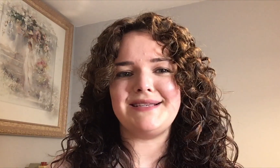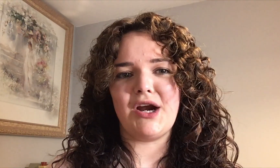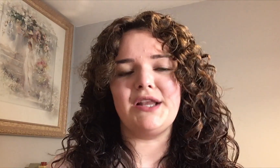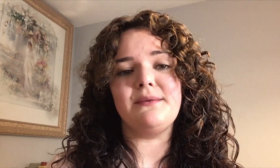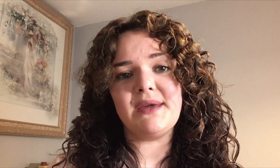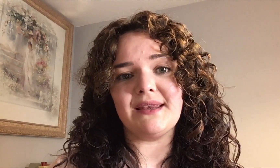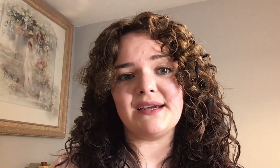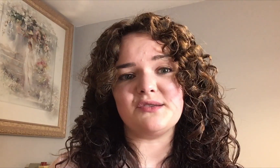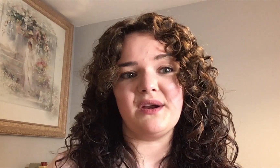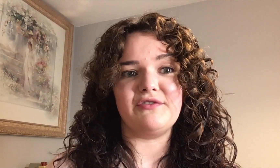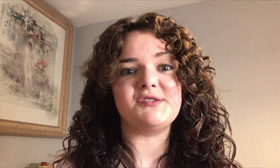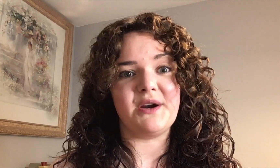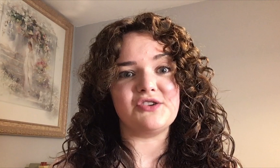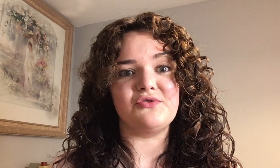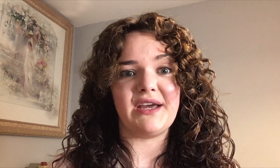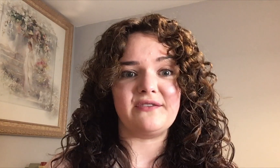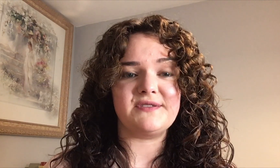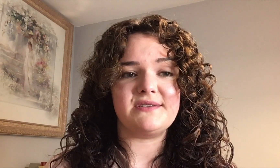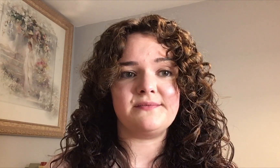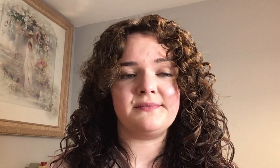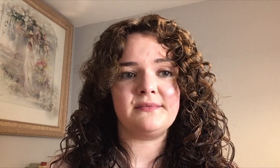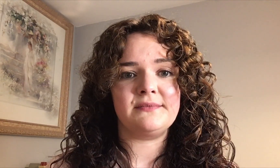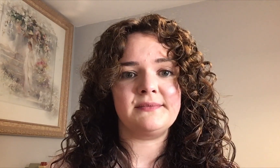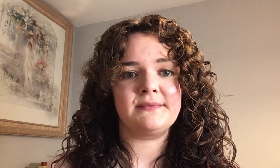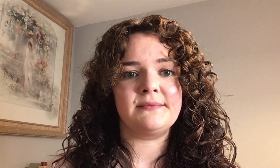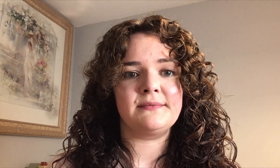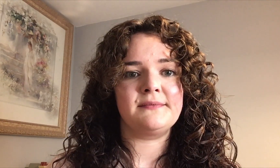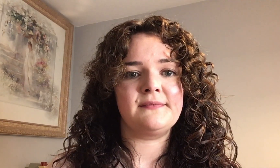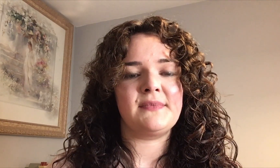doesn't necessarily mean that it's one of our spiritual gifts.